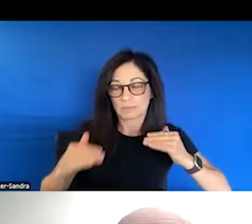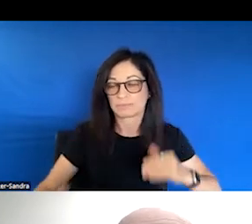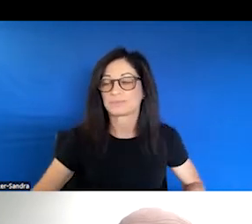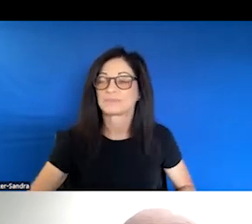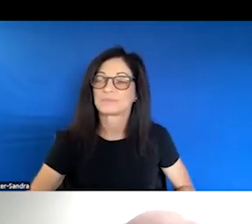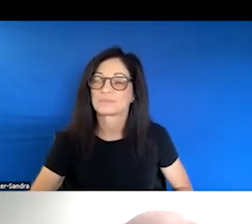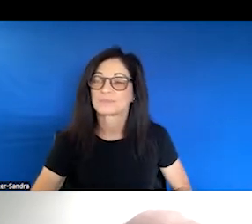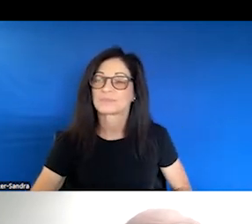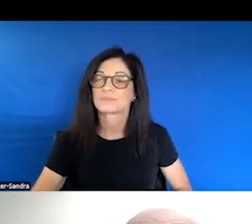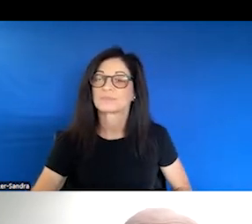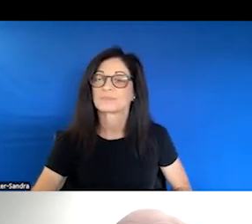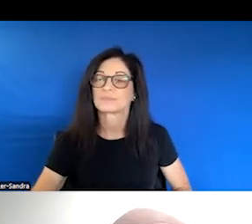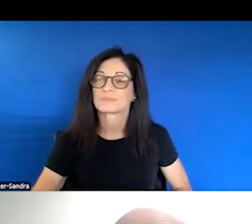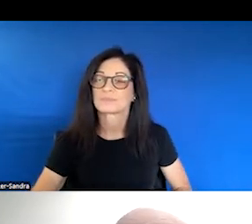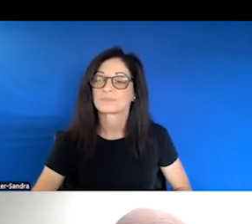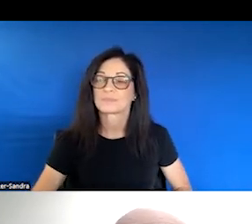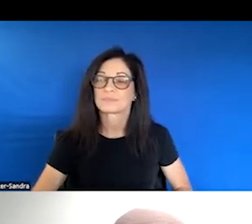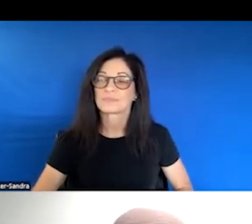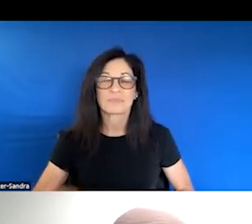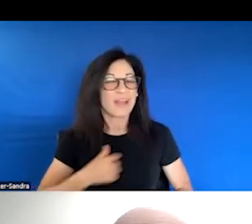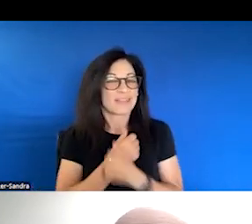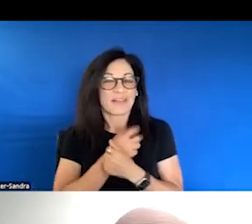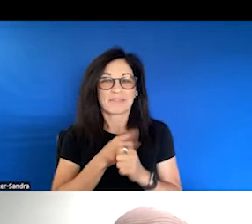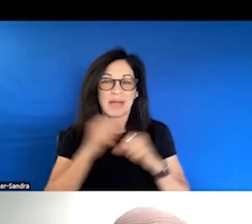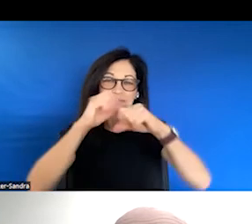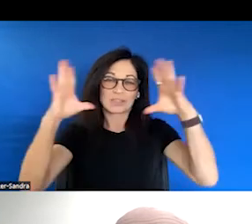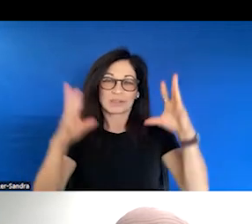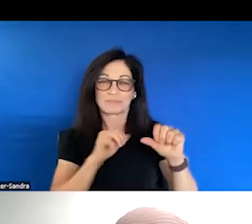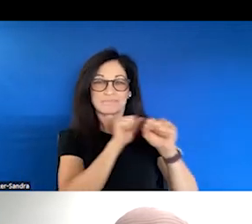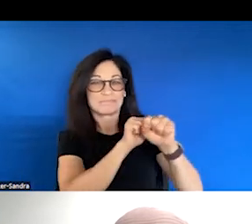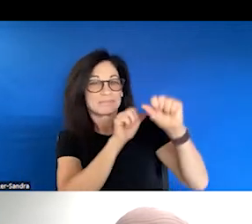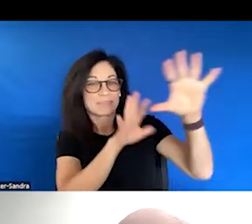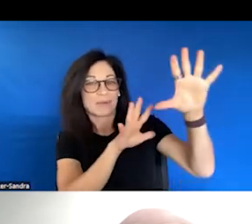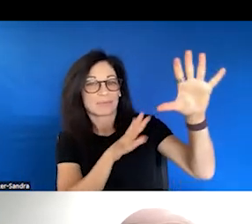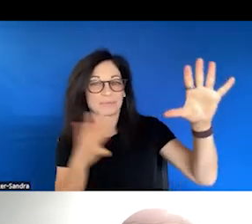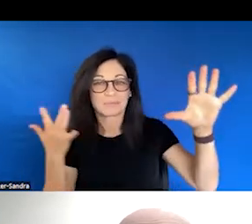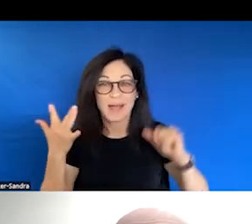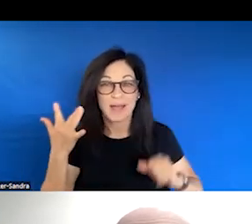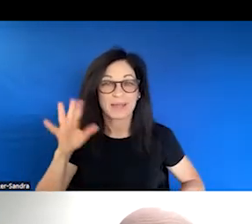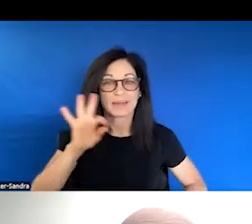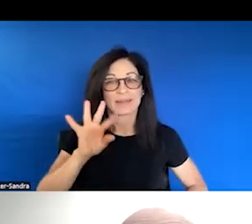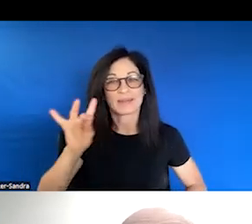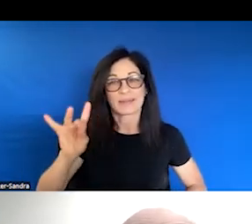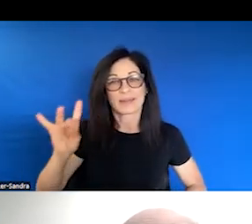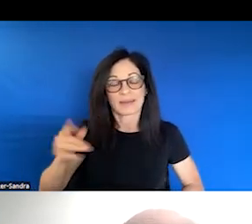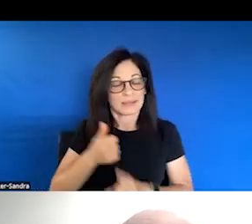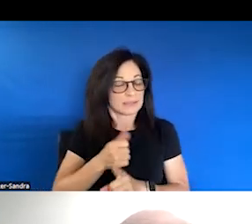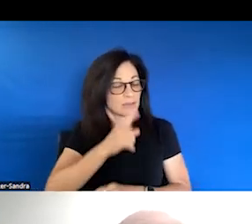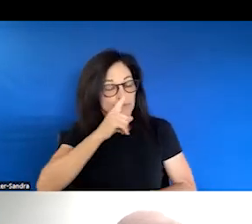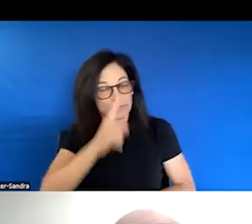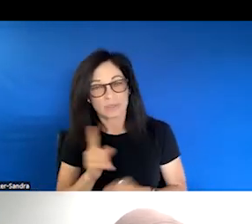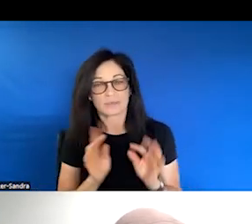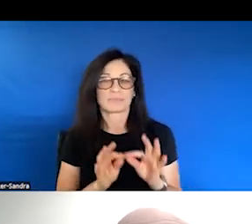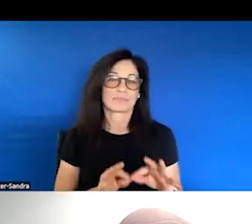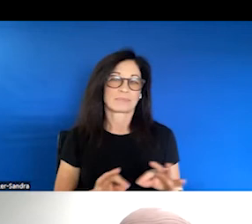love the visual of the mountain because 988 is a really